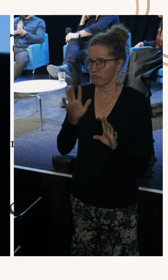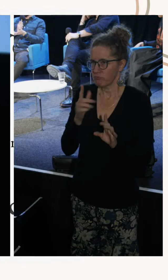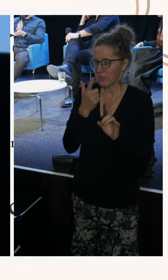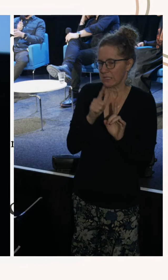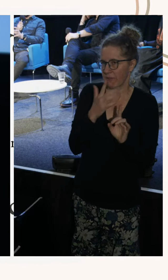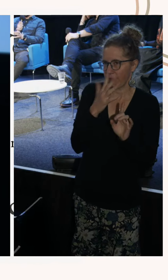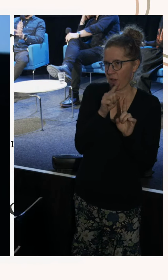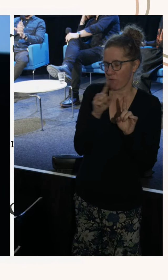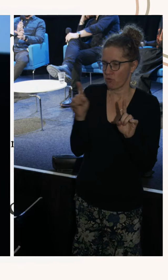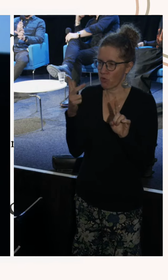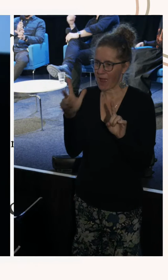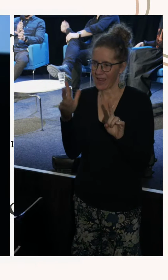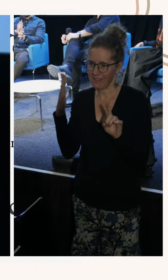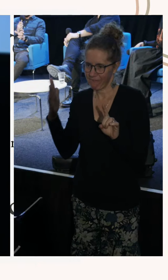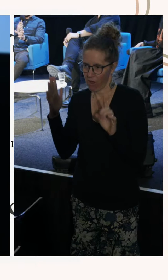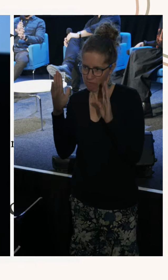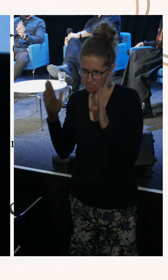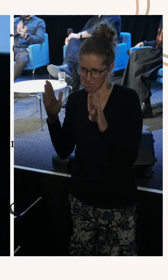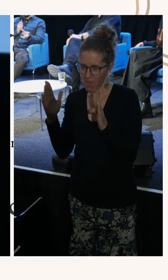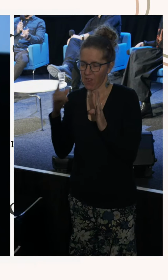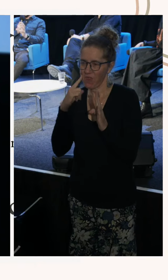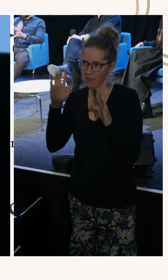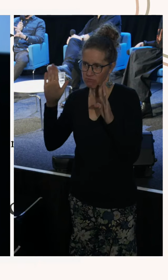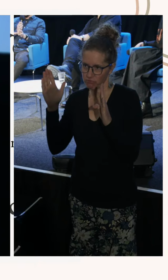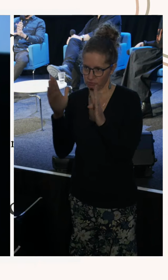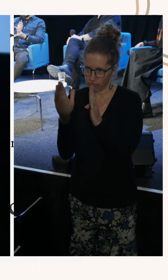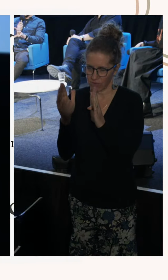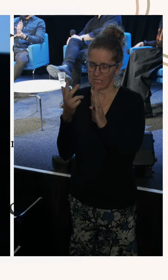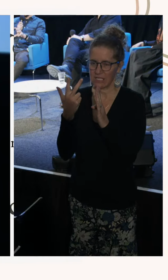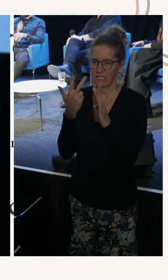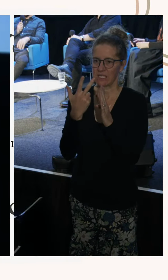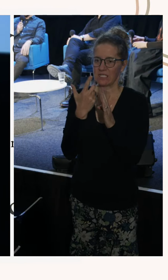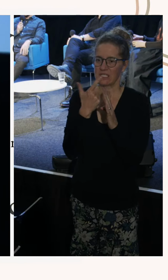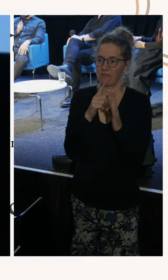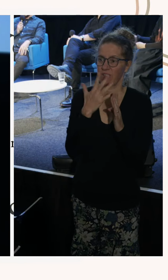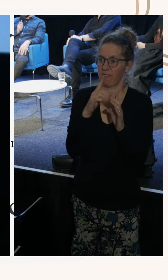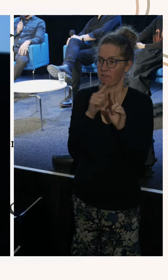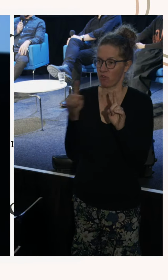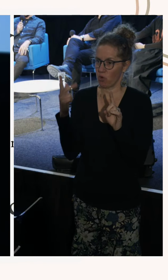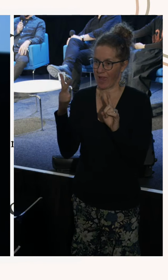to 85. I've since shortened it to 75 to 80